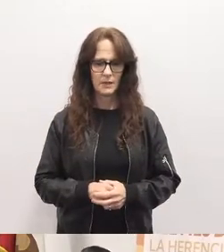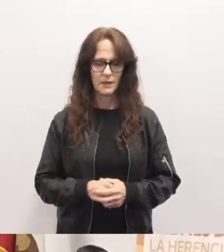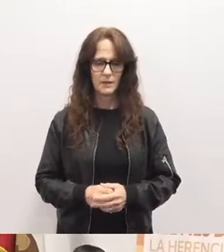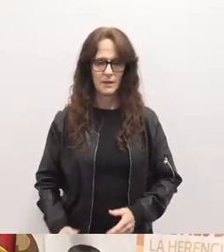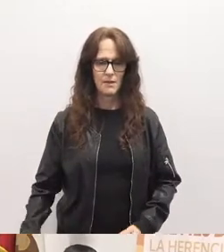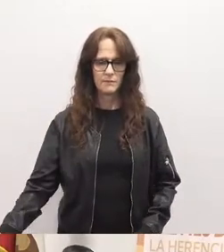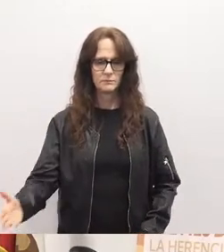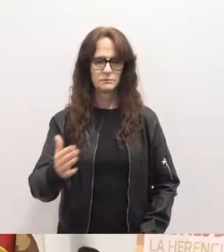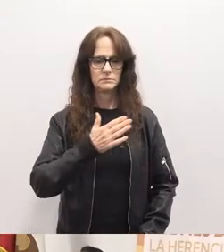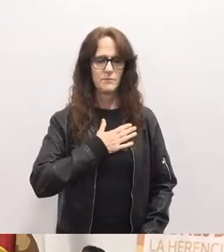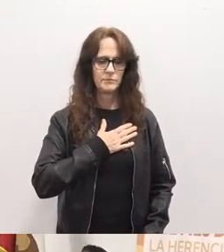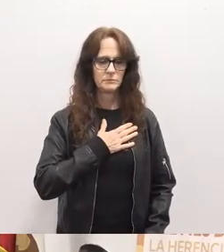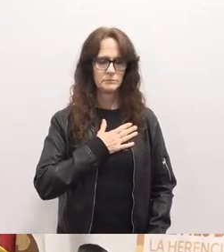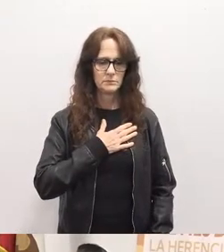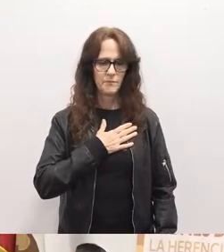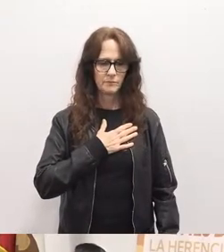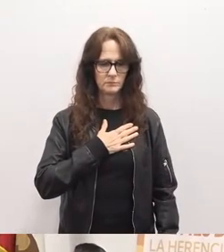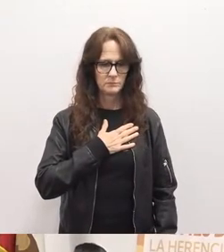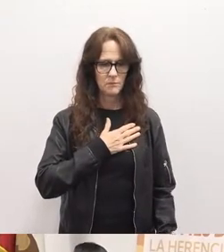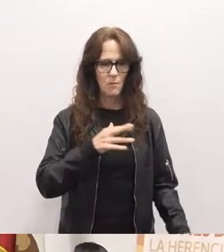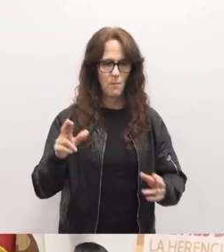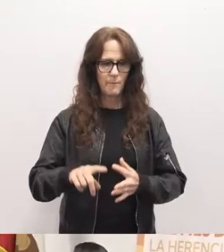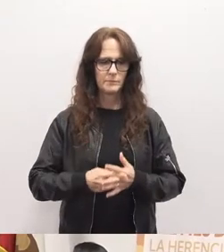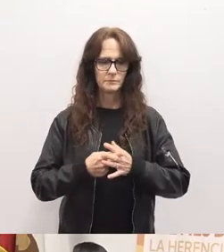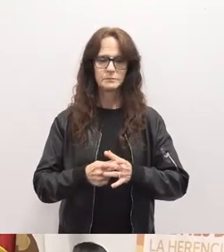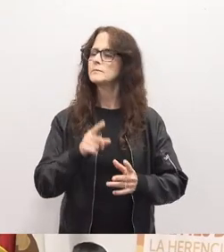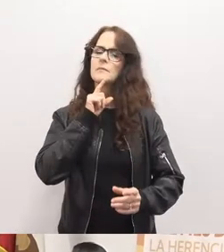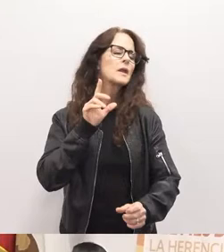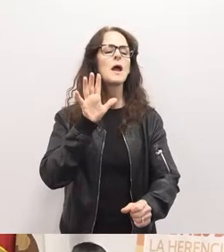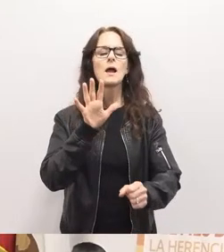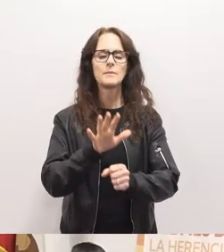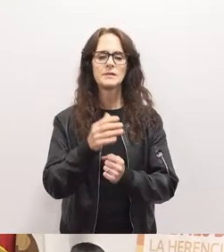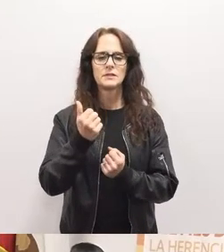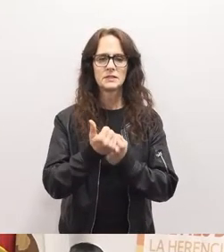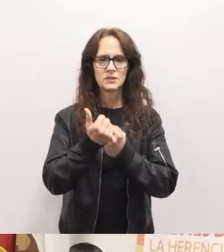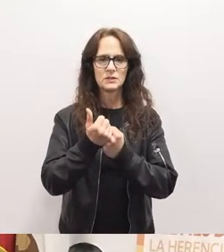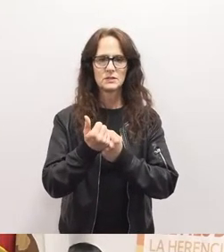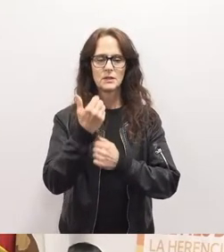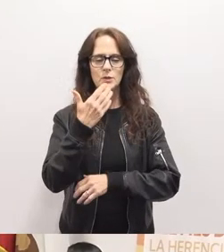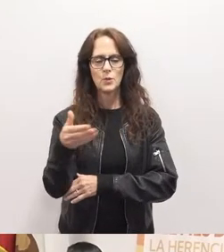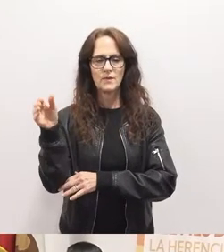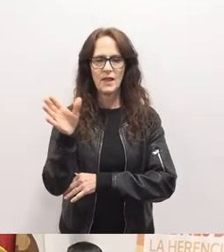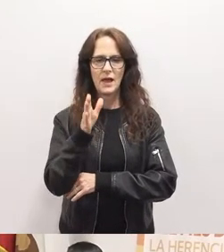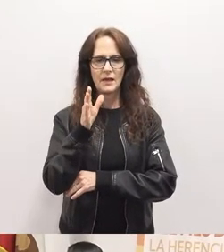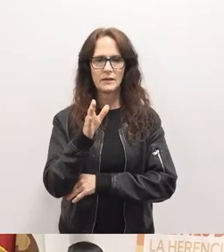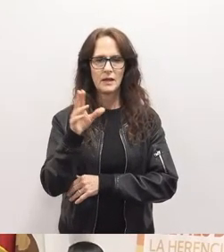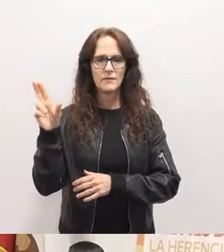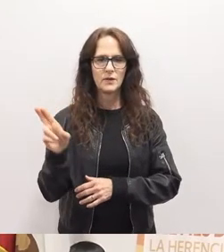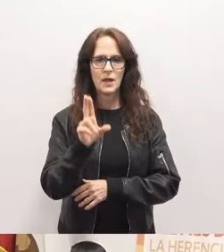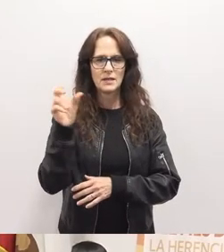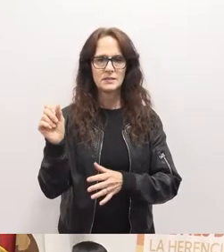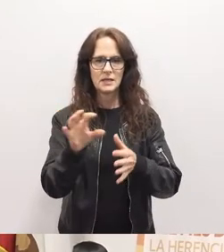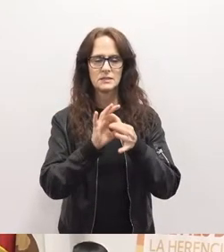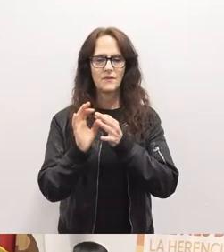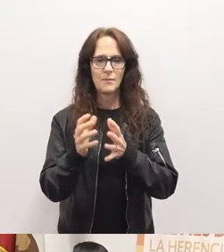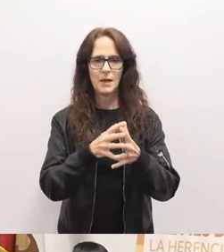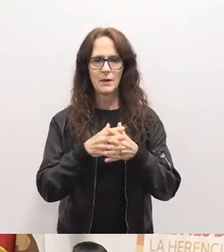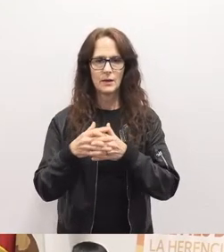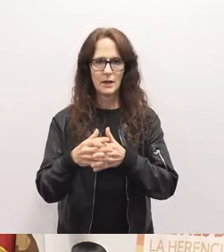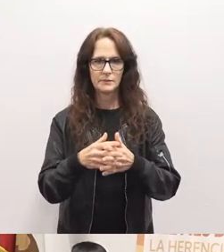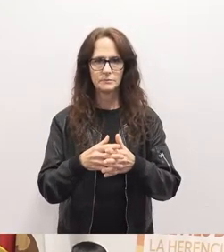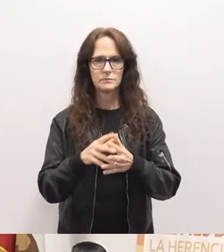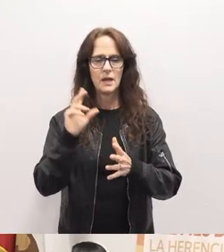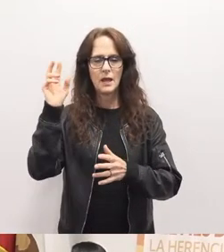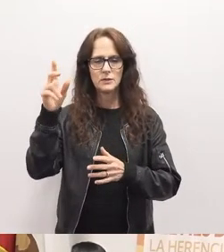Put your right hand over your heart. Ready, begin. I pledge allegiance to the flag of the United States of